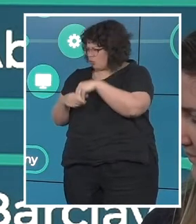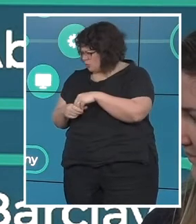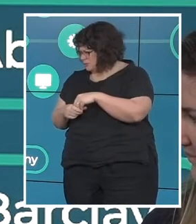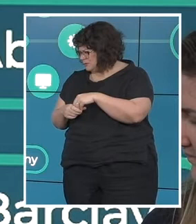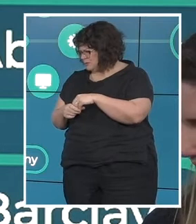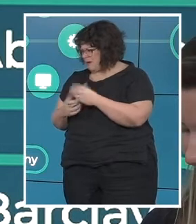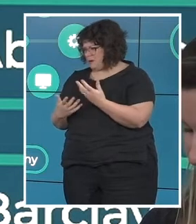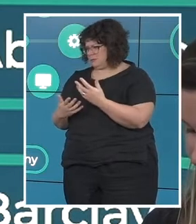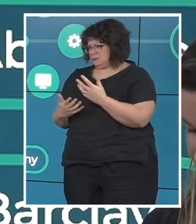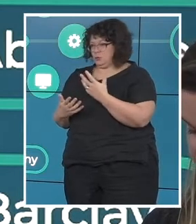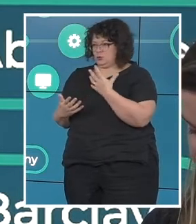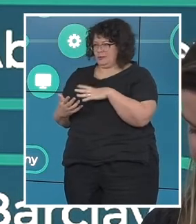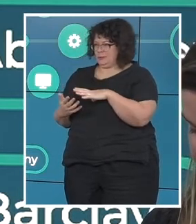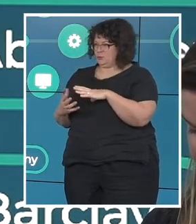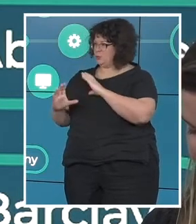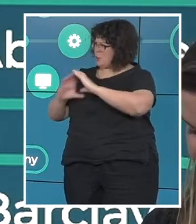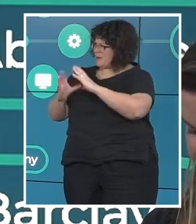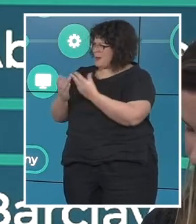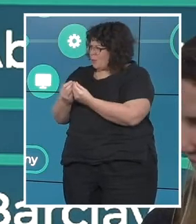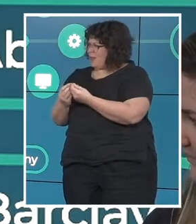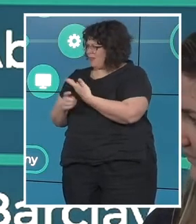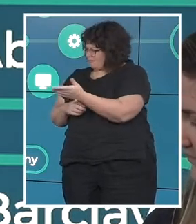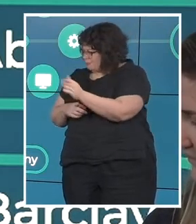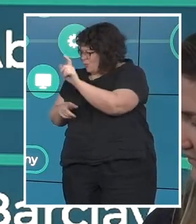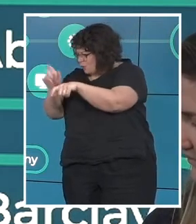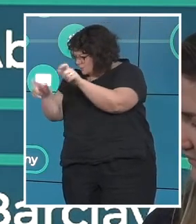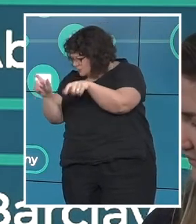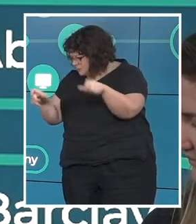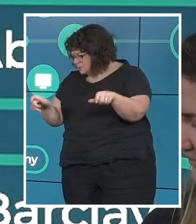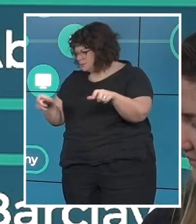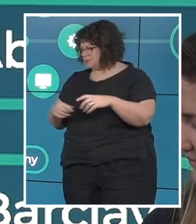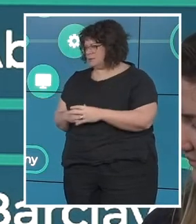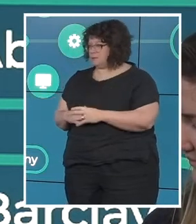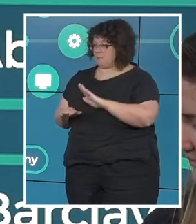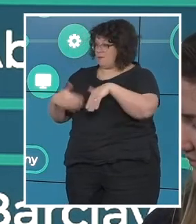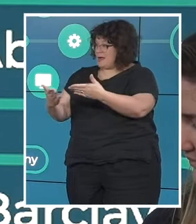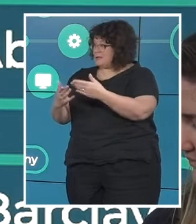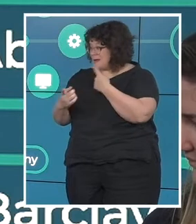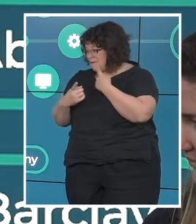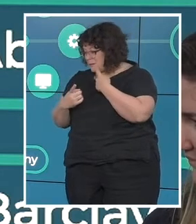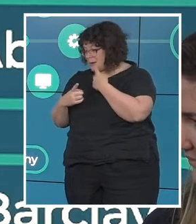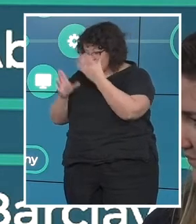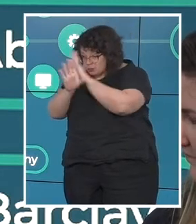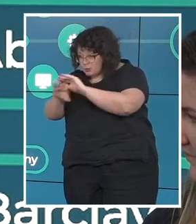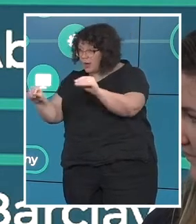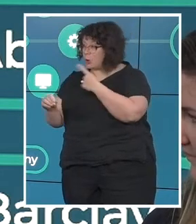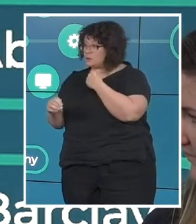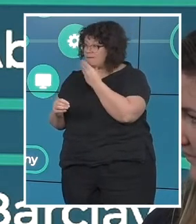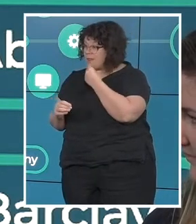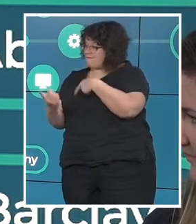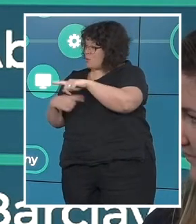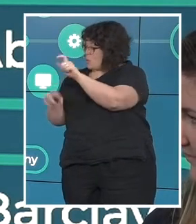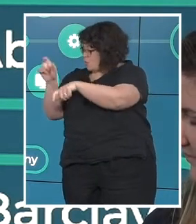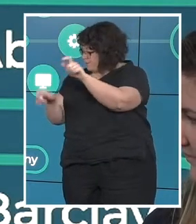are providing information to them that's useful for them. And so I guess the question is, how does that